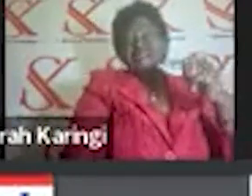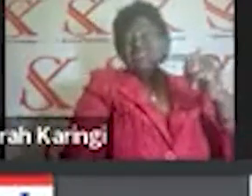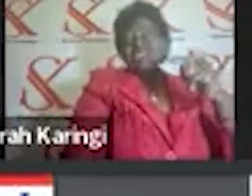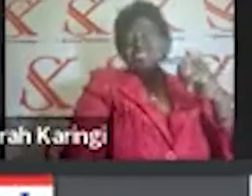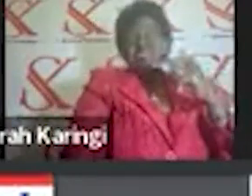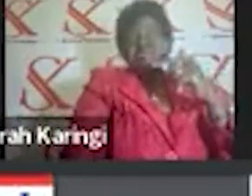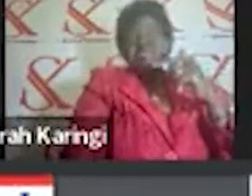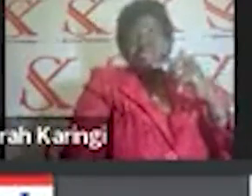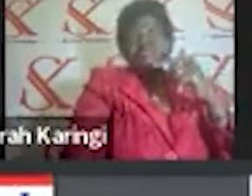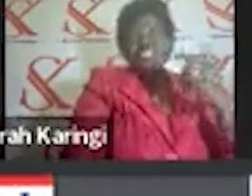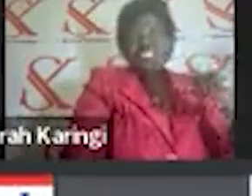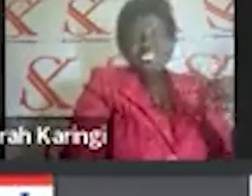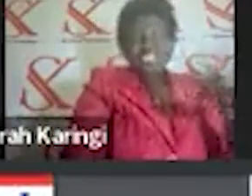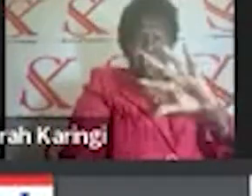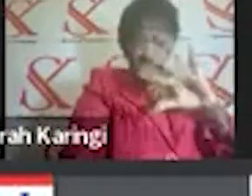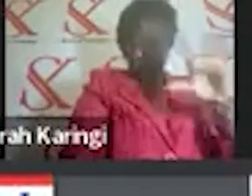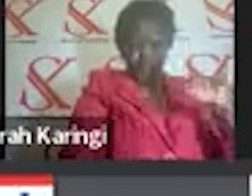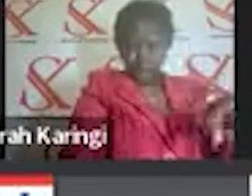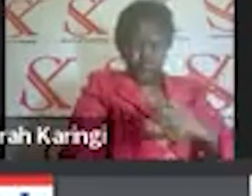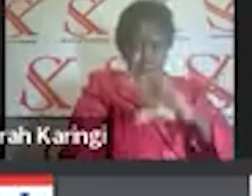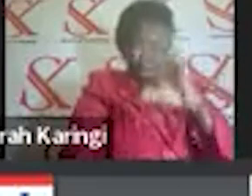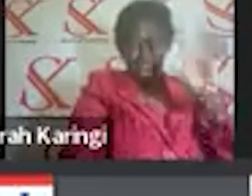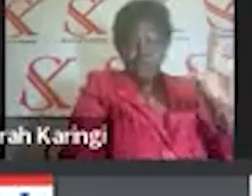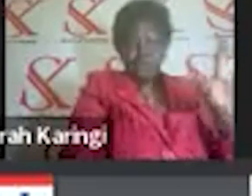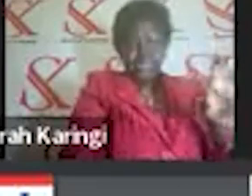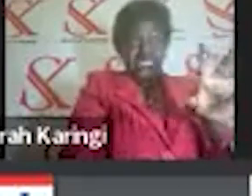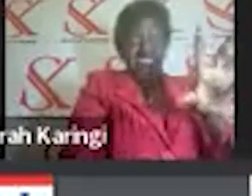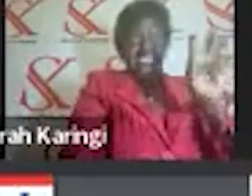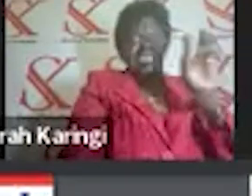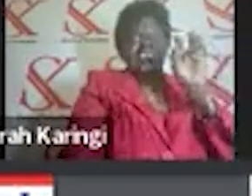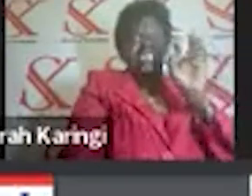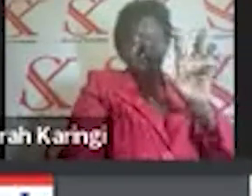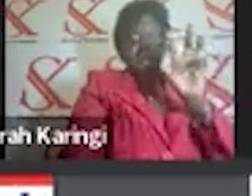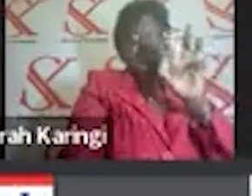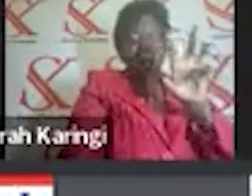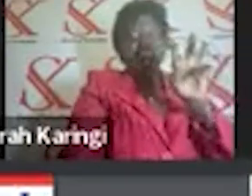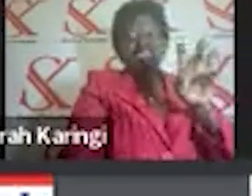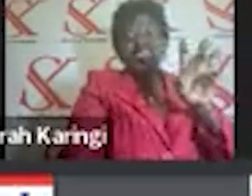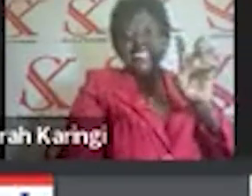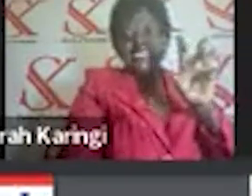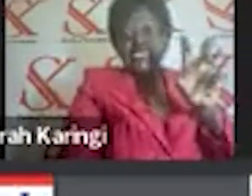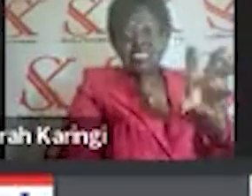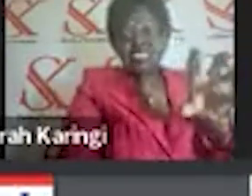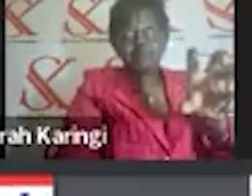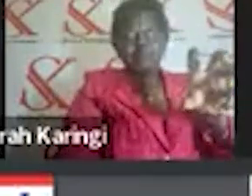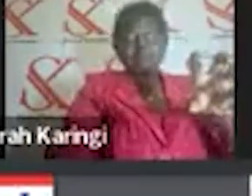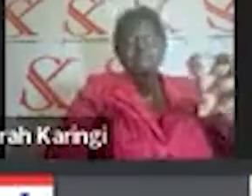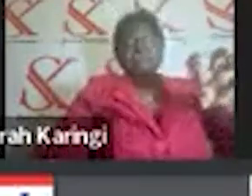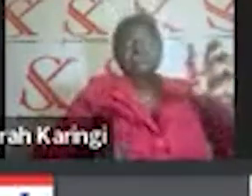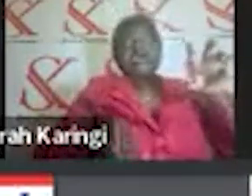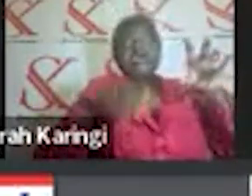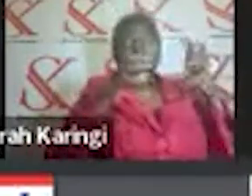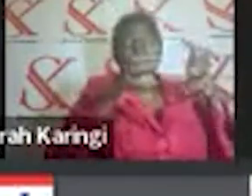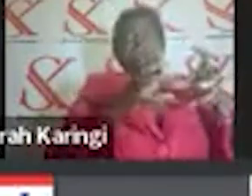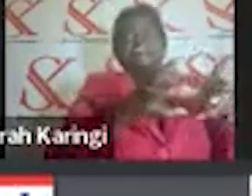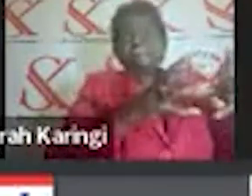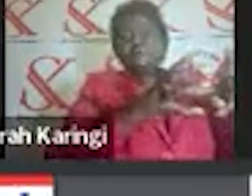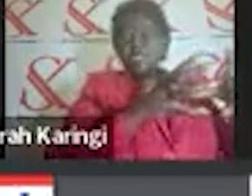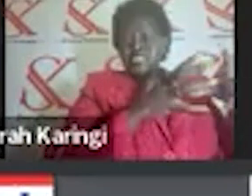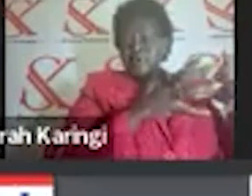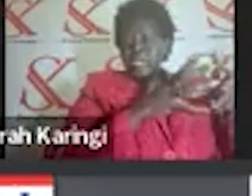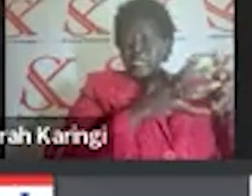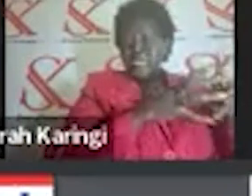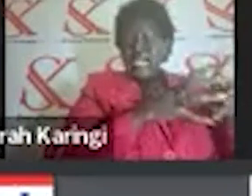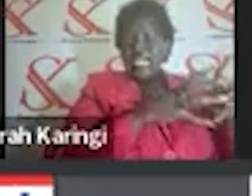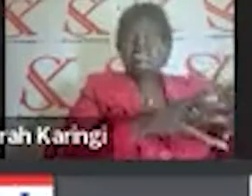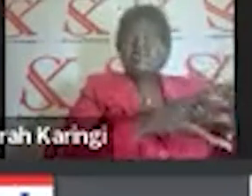see like even these politicians, and of course I'm not talking about politics, I'm only using that as an example. I went to Vicar